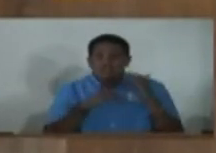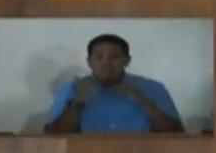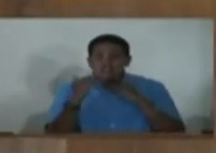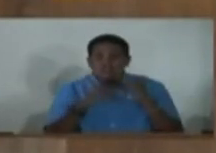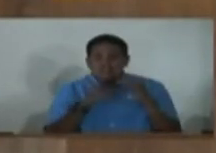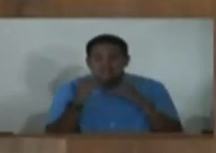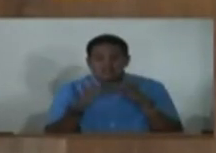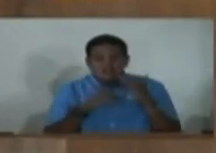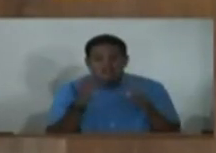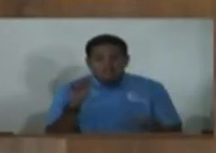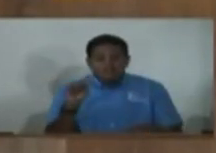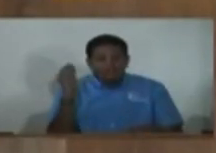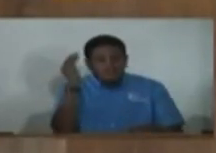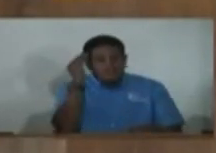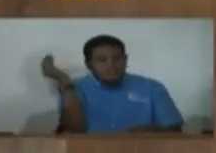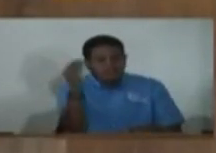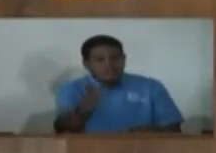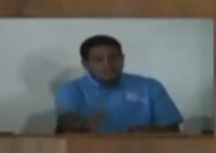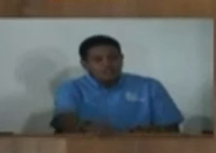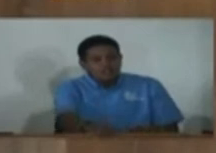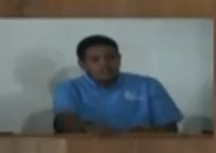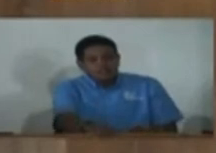can tell you as a practitioner, I see it.